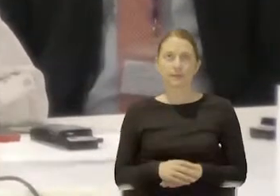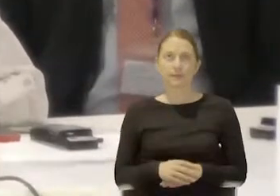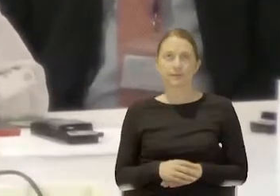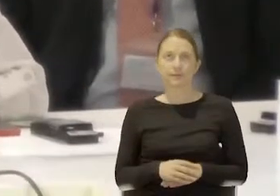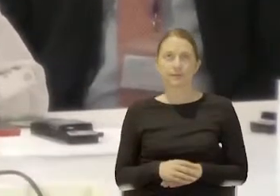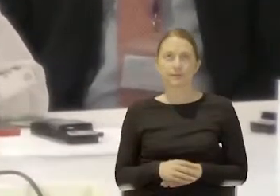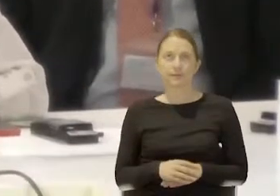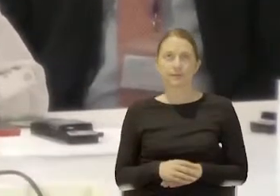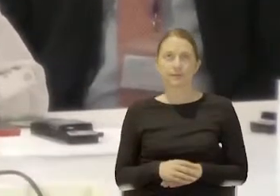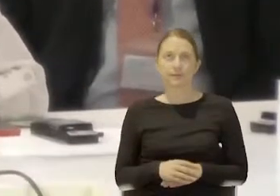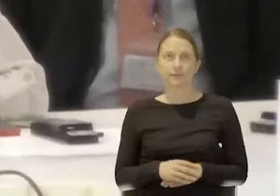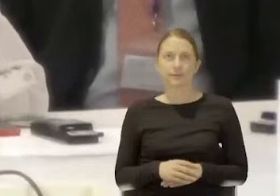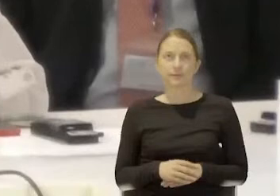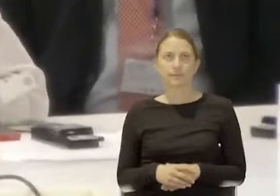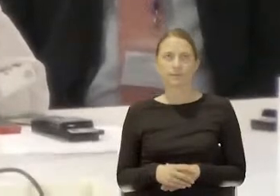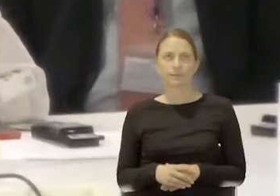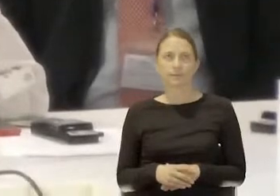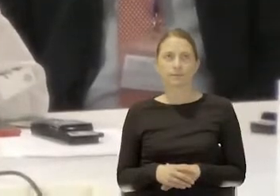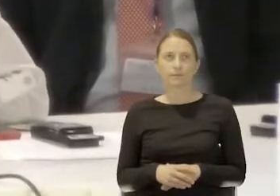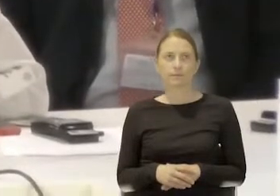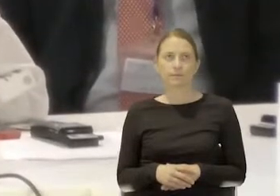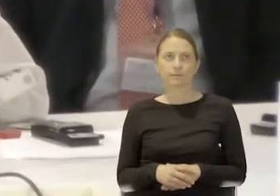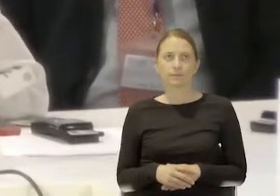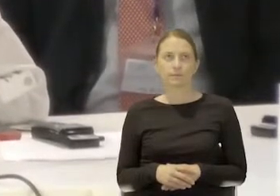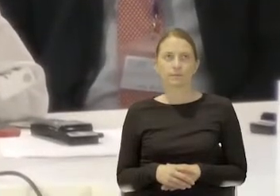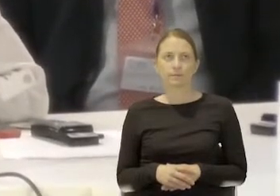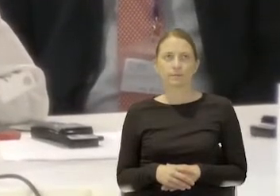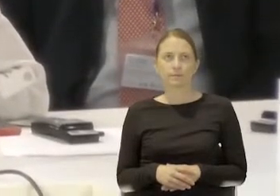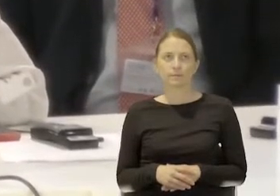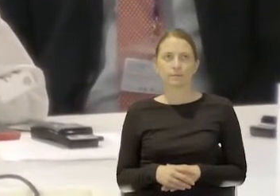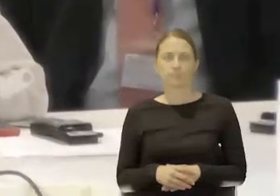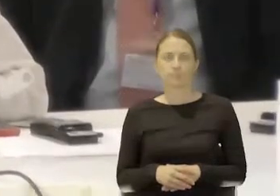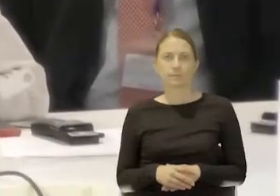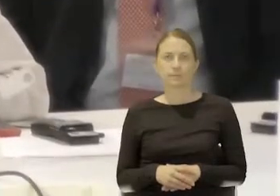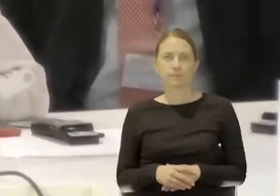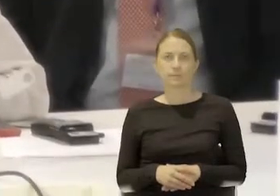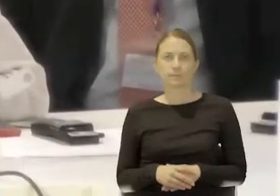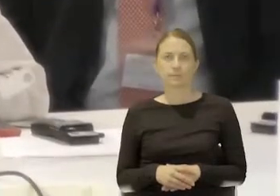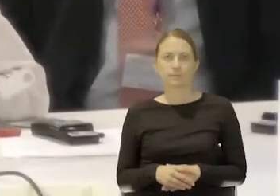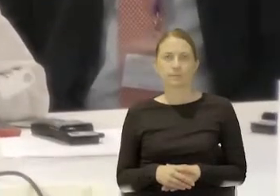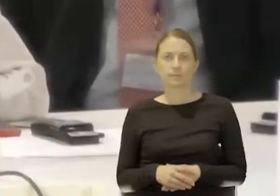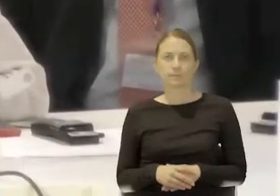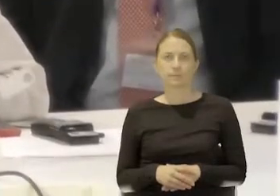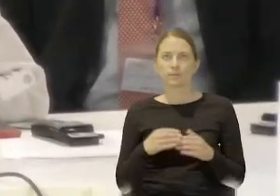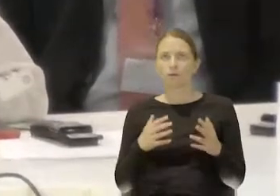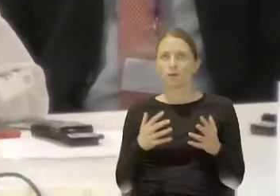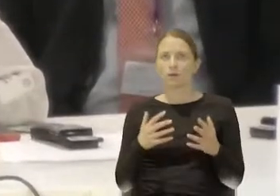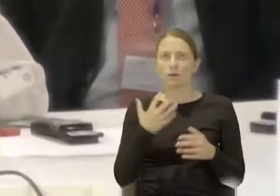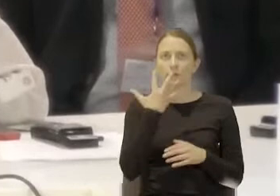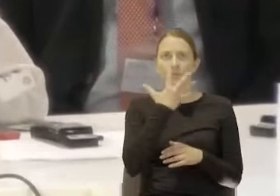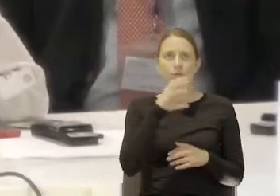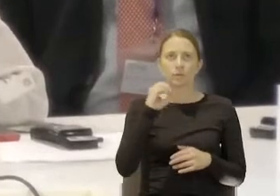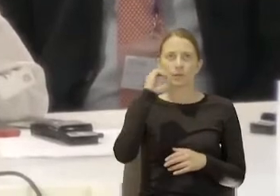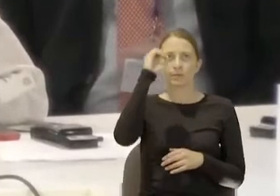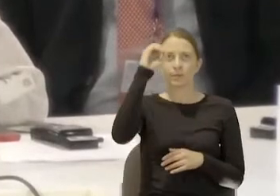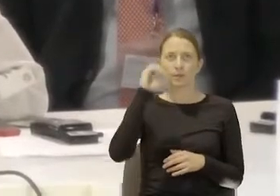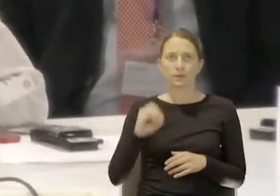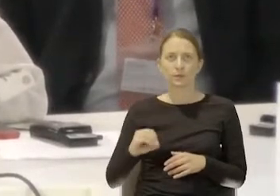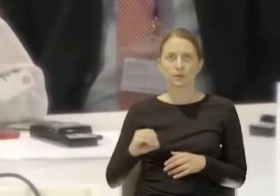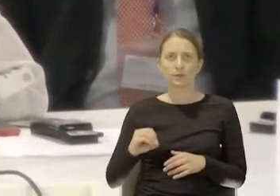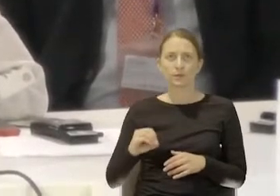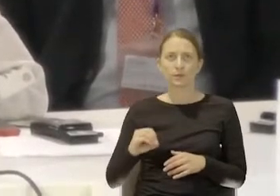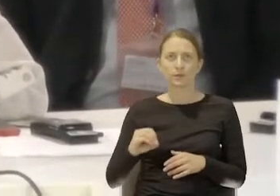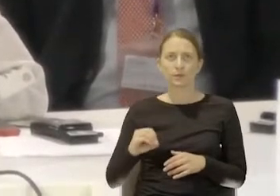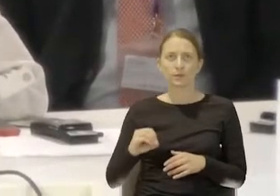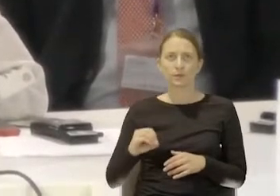more than 80% of its population living in cities diversely distributed along our territory. About